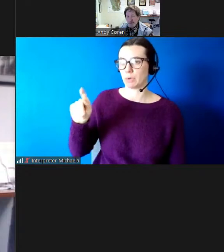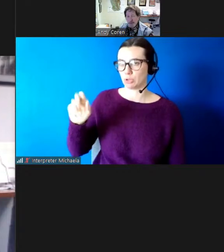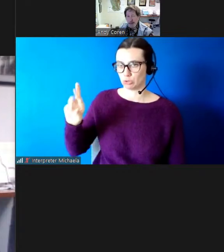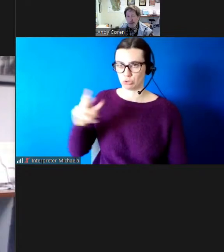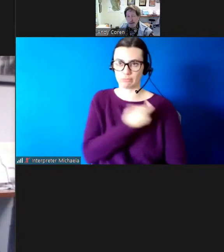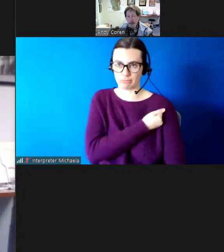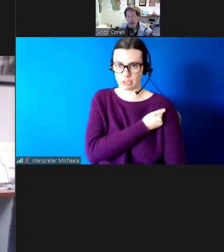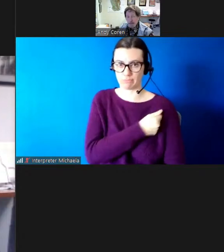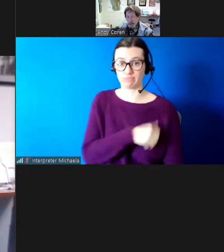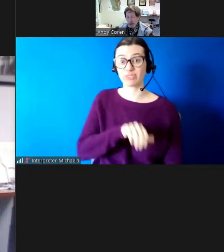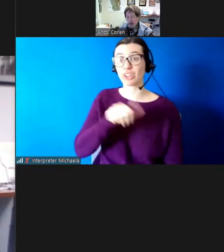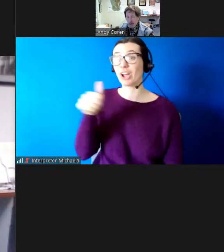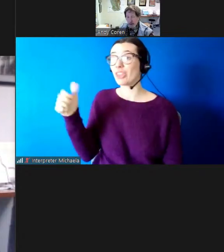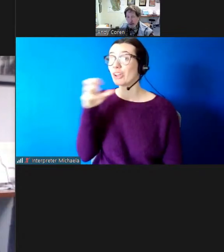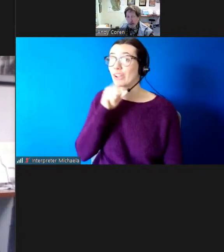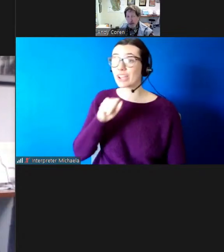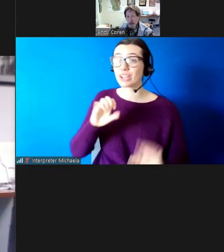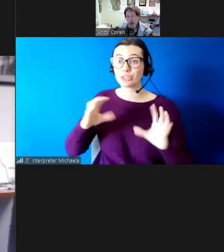age groups and